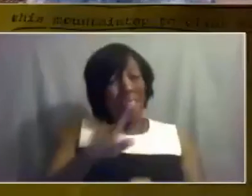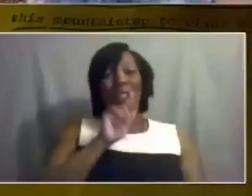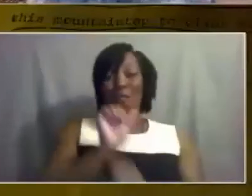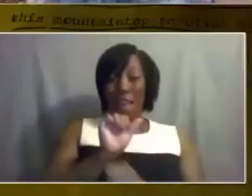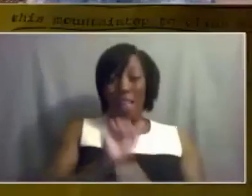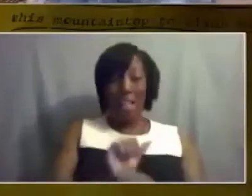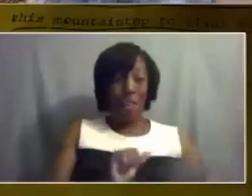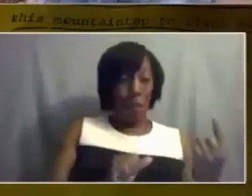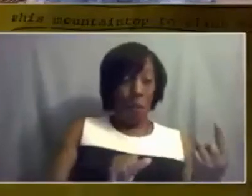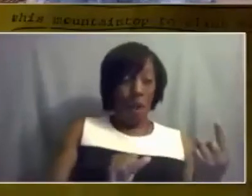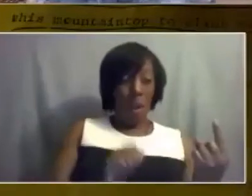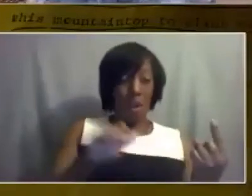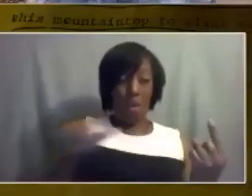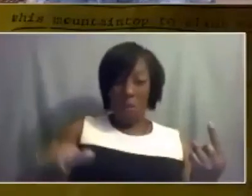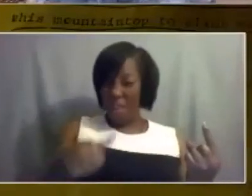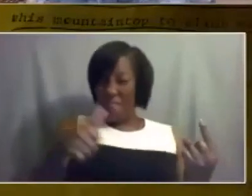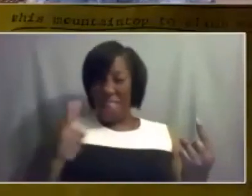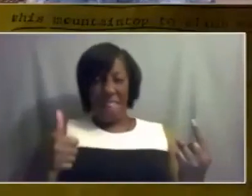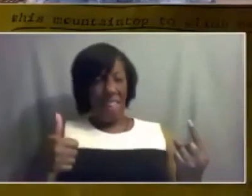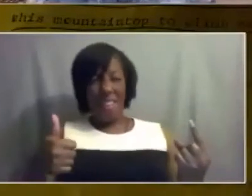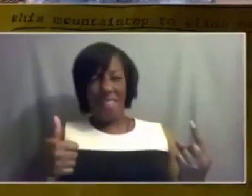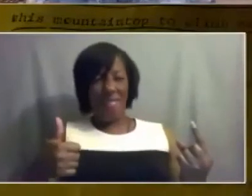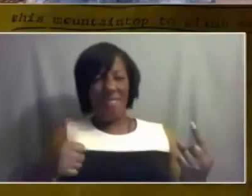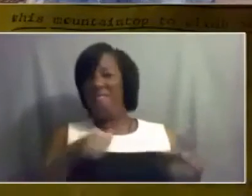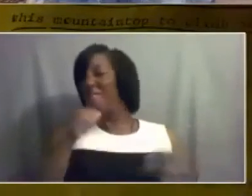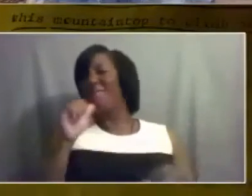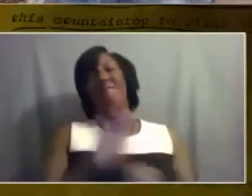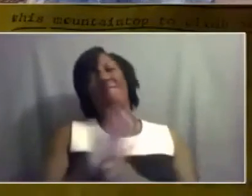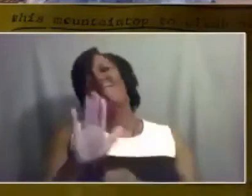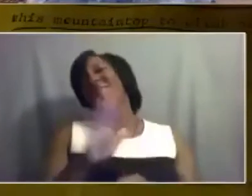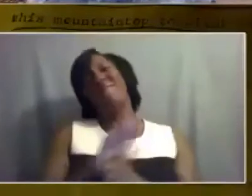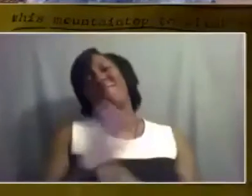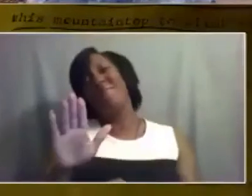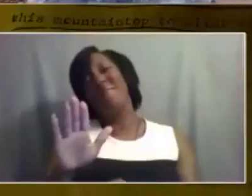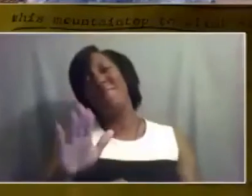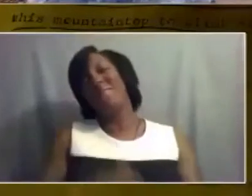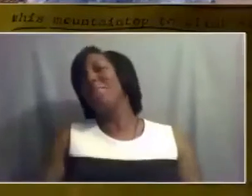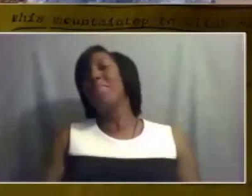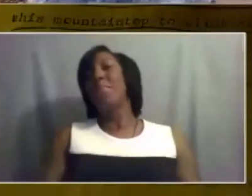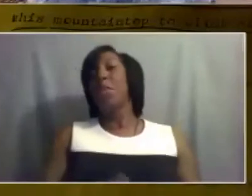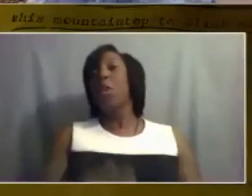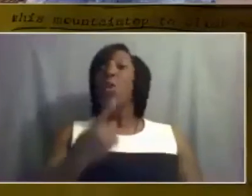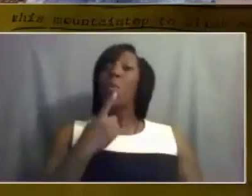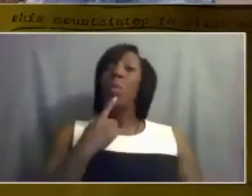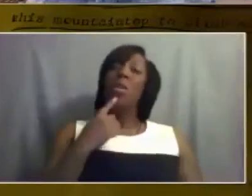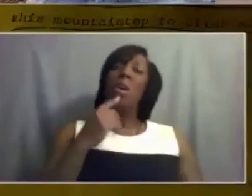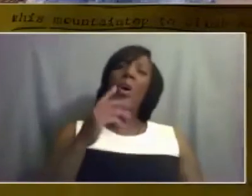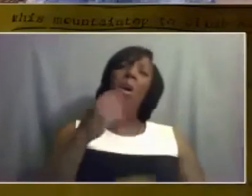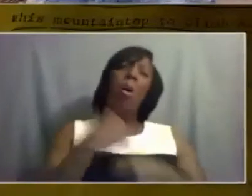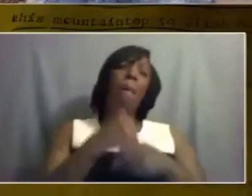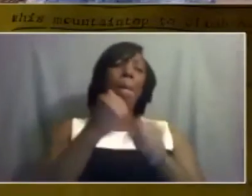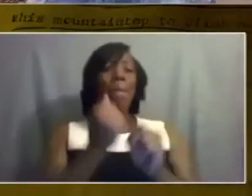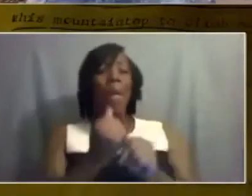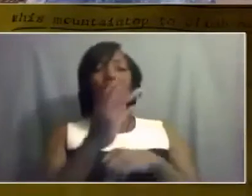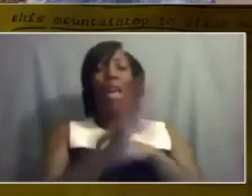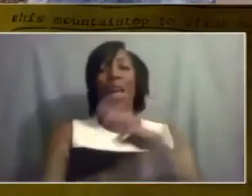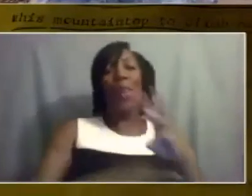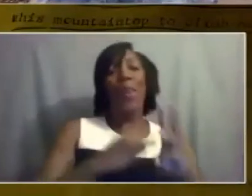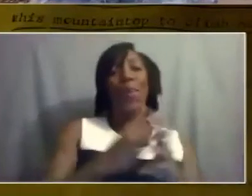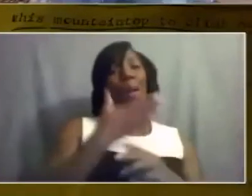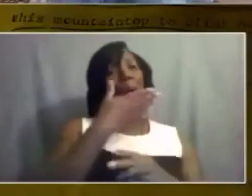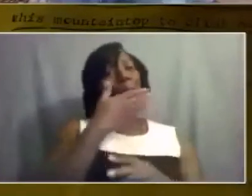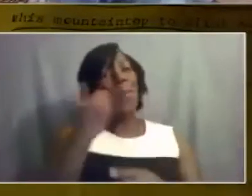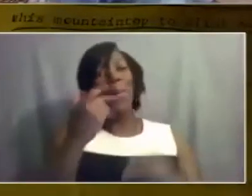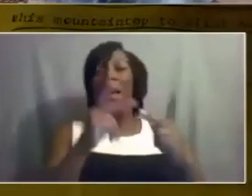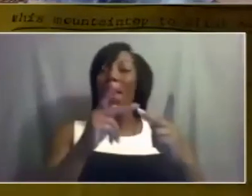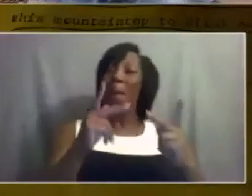feel frankly, is just not enough, right? We've seen people like saying that the world needs to be a better place, that we should get rid of racism, that police